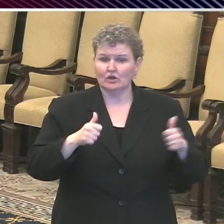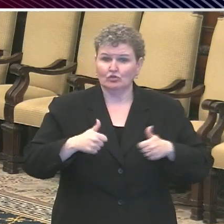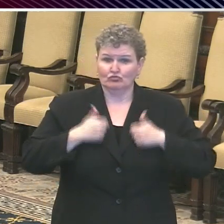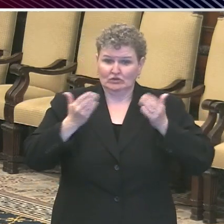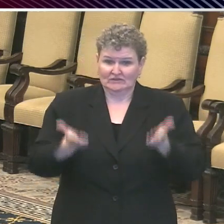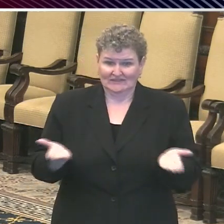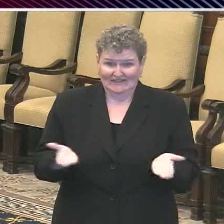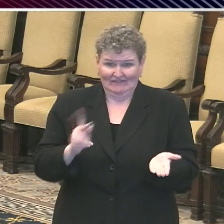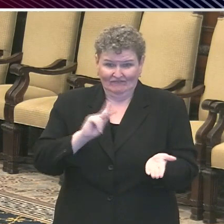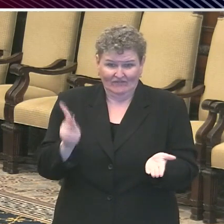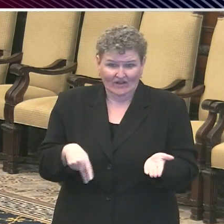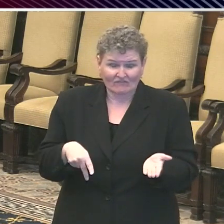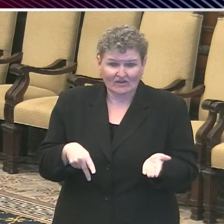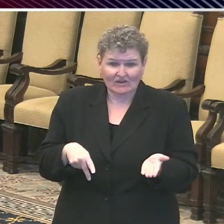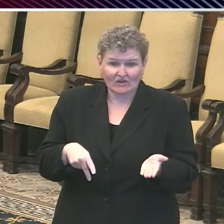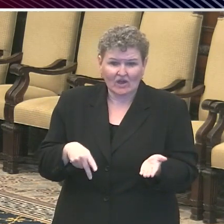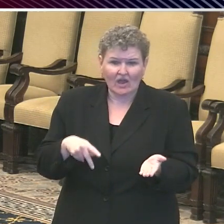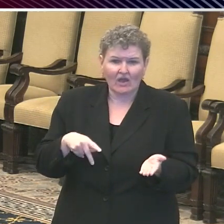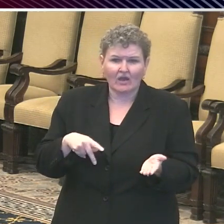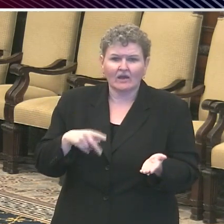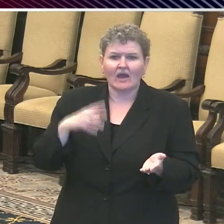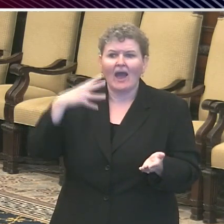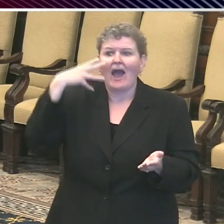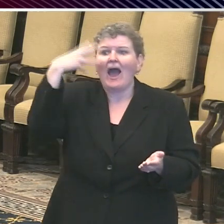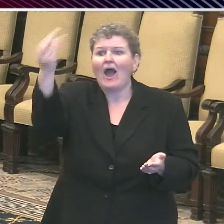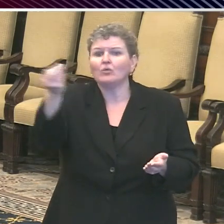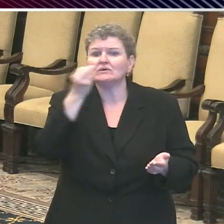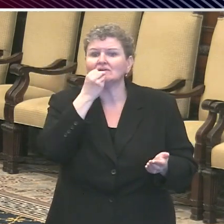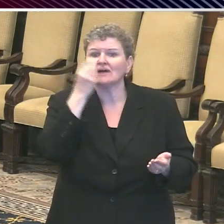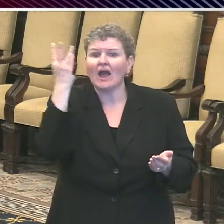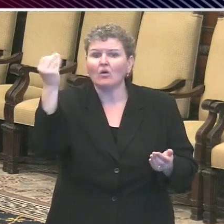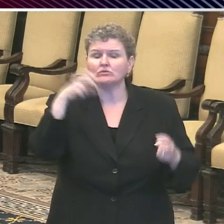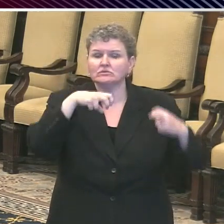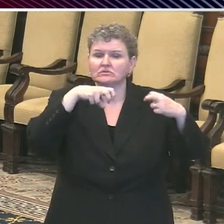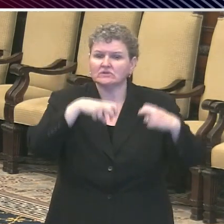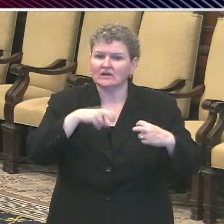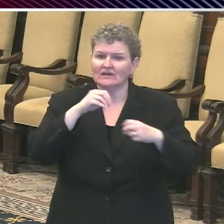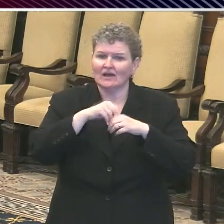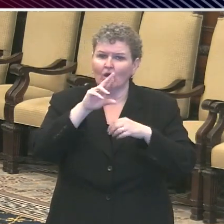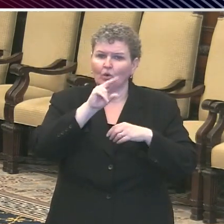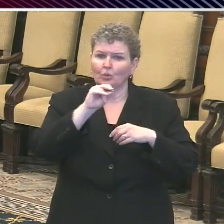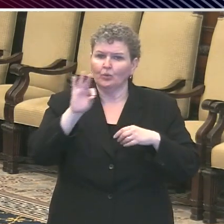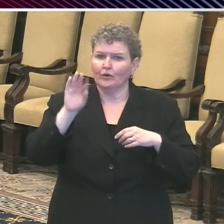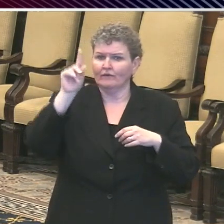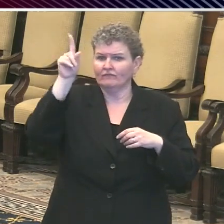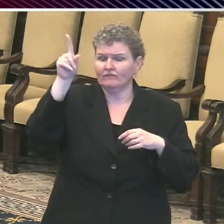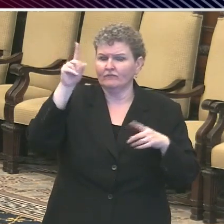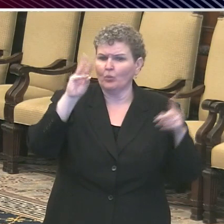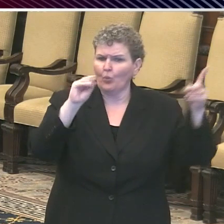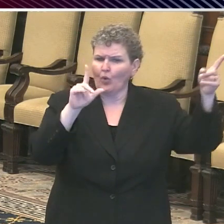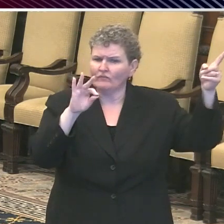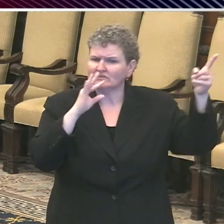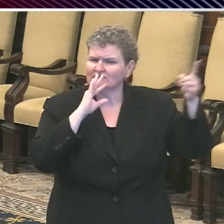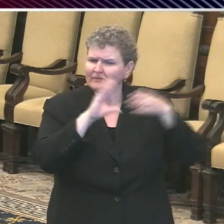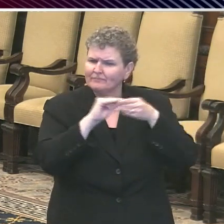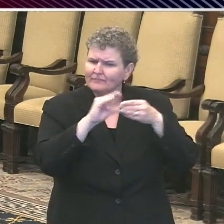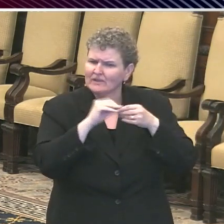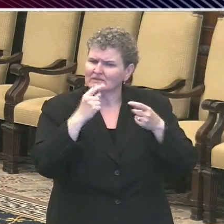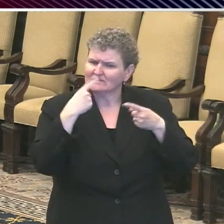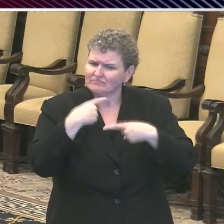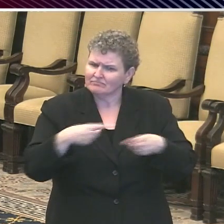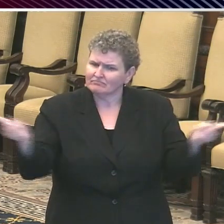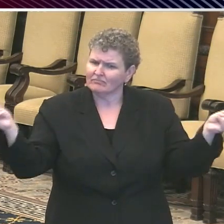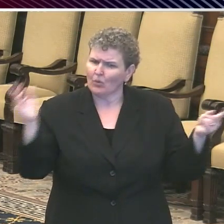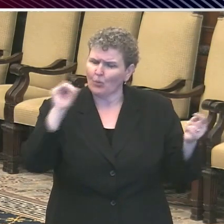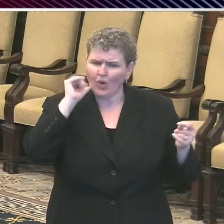you said about the outdoor dining, and they say, well, Governor Wolf and the state released guidelines on this yesterday. Why can't the city just follow those?